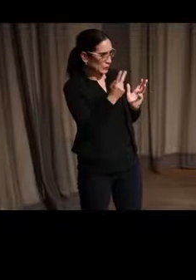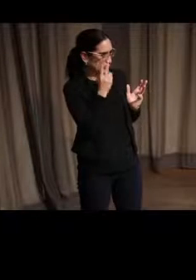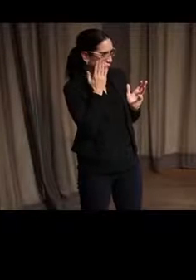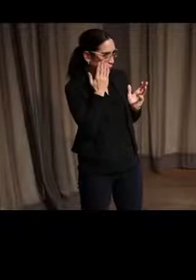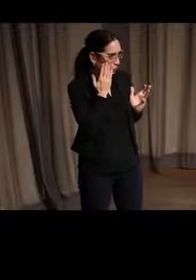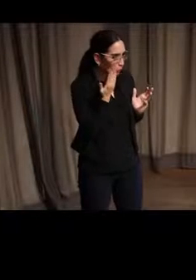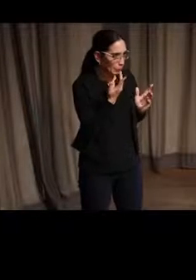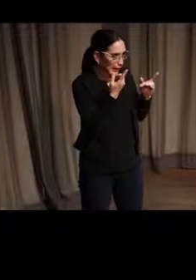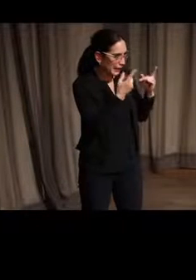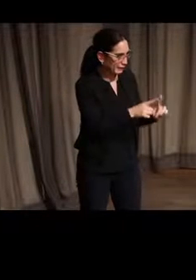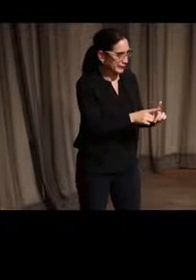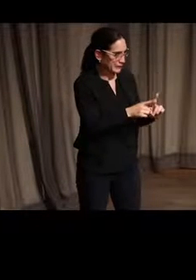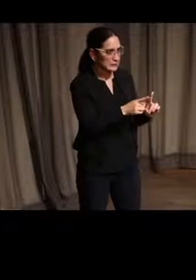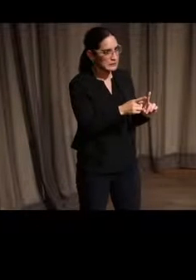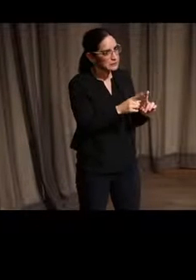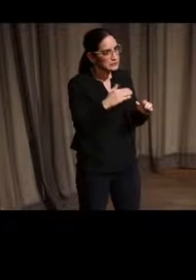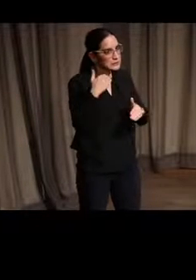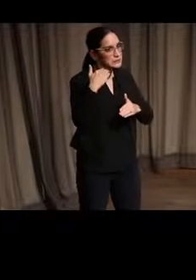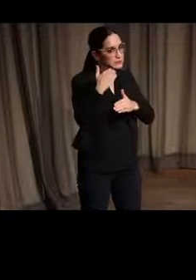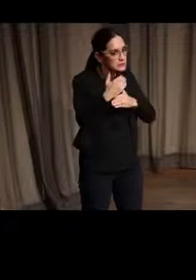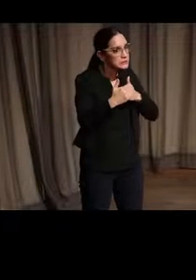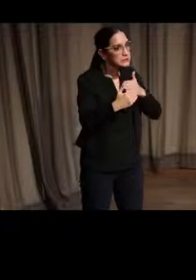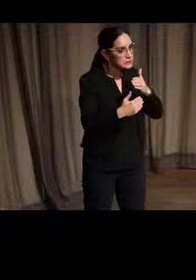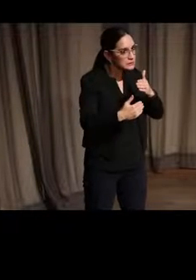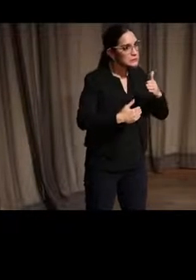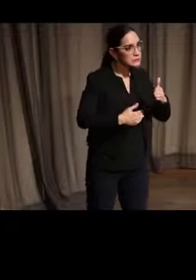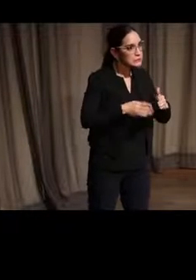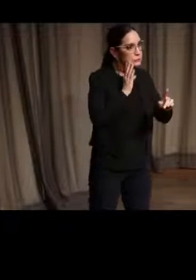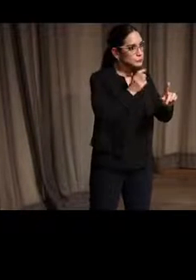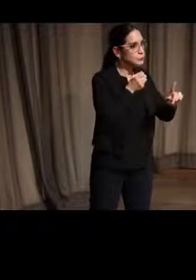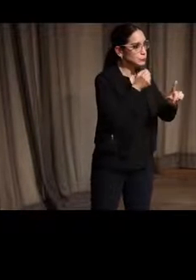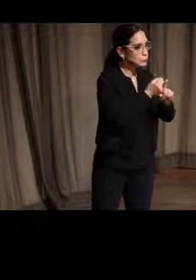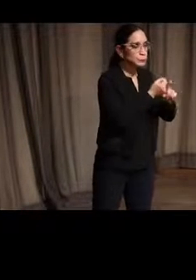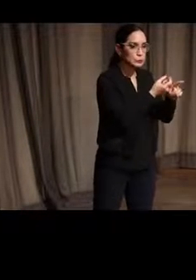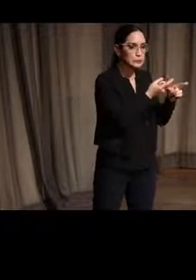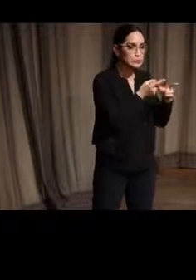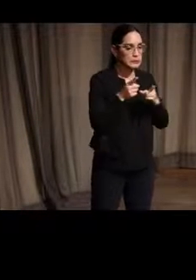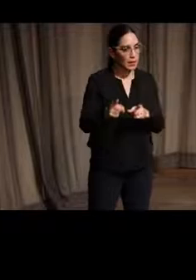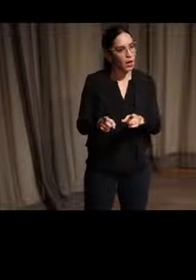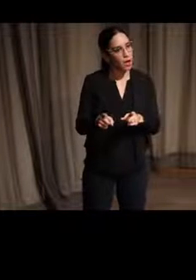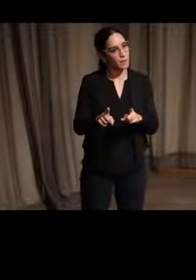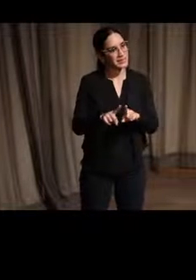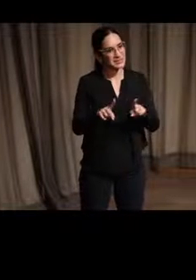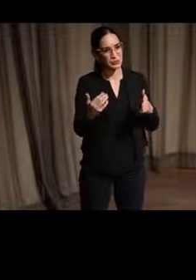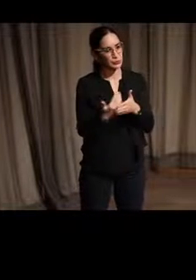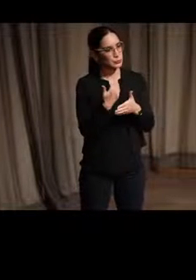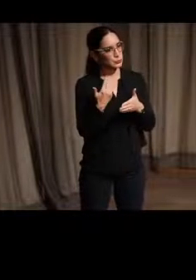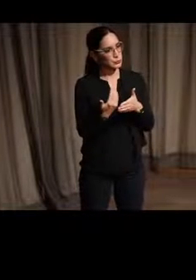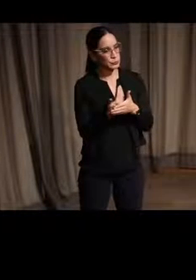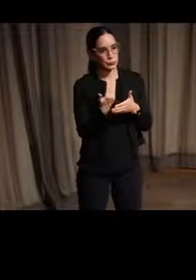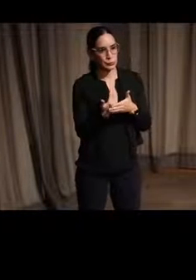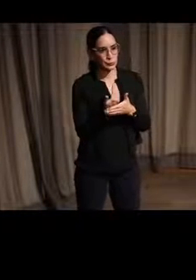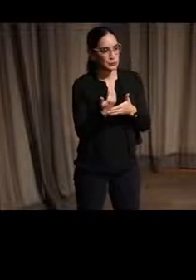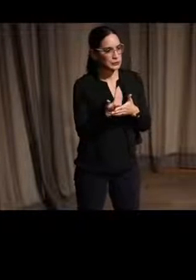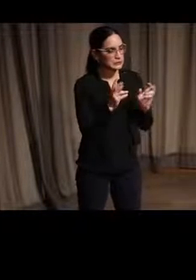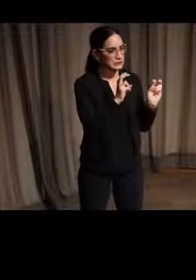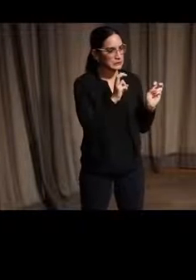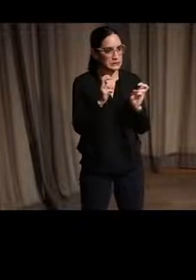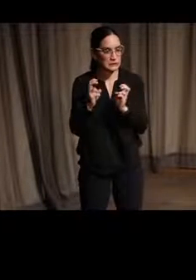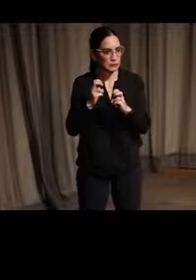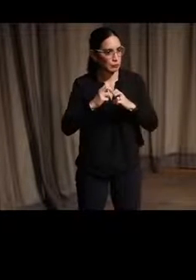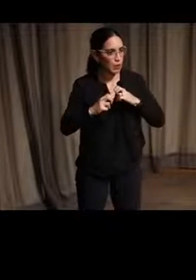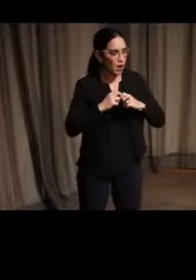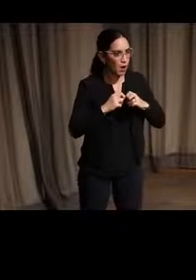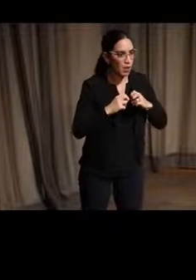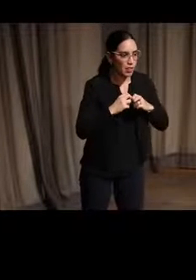sort of saw coming from miles and miles away. And as you said, it's not a new conversation, right? And when you think of Barbara Kruger and you think, you know, your body